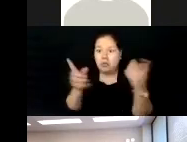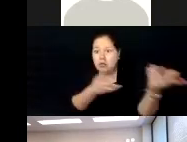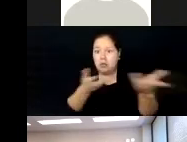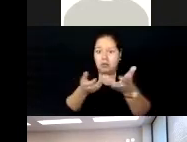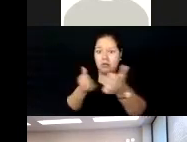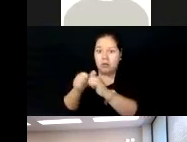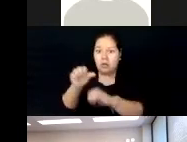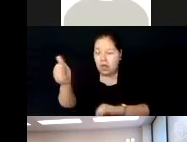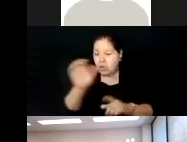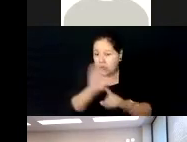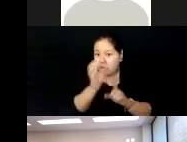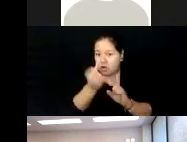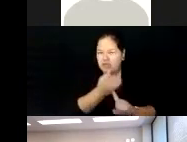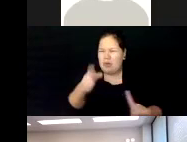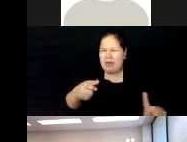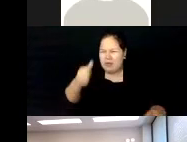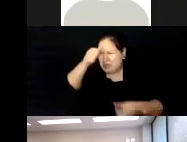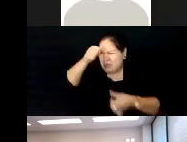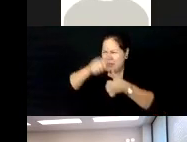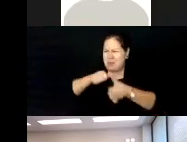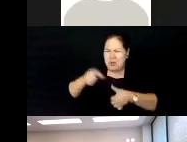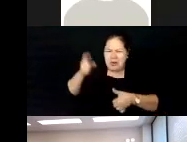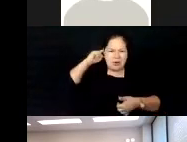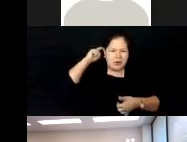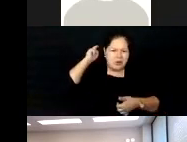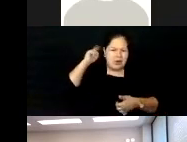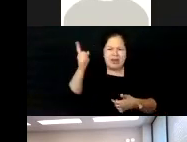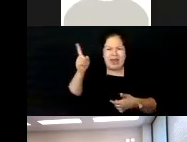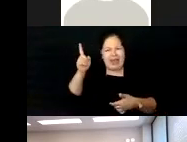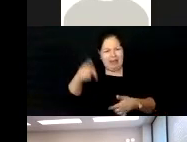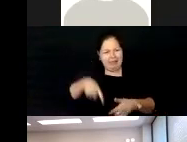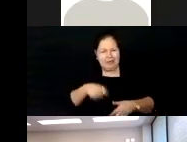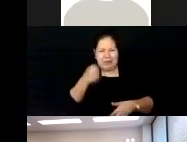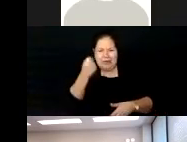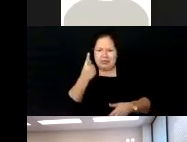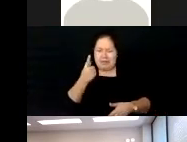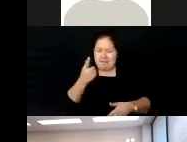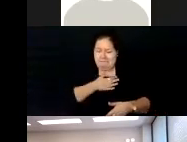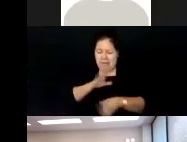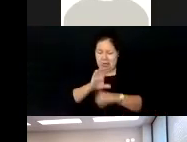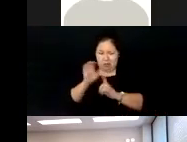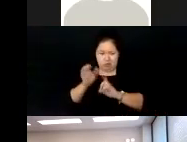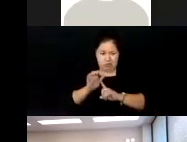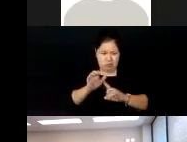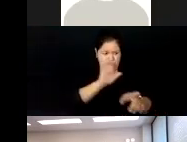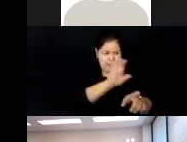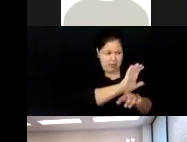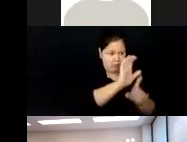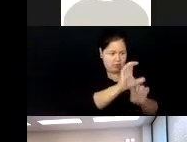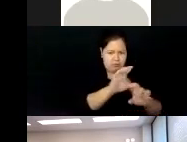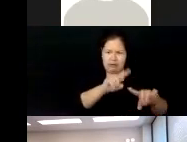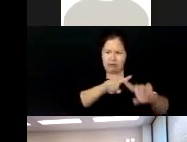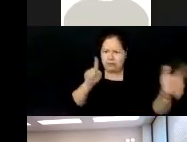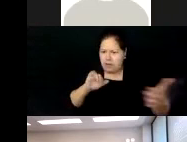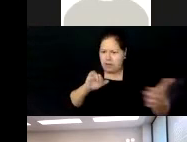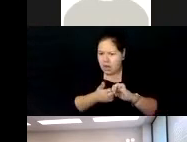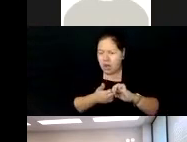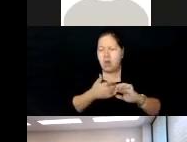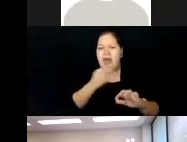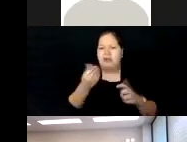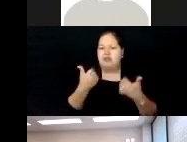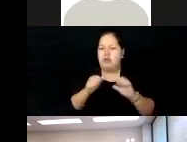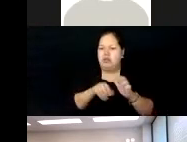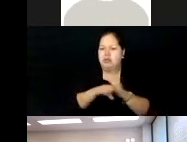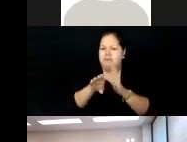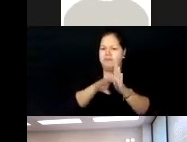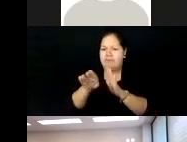aware, just raising that awareness and understanding of what it is that we're bringing to the interaction, and then developing or just building on